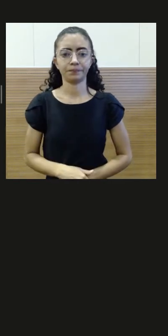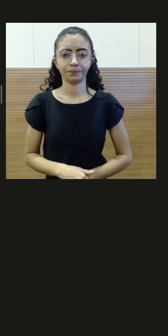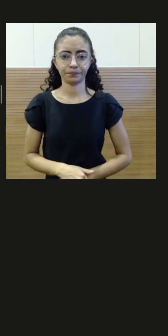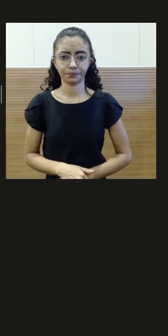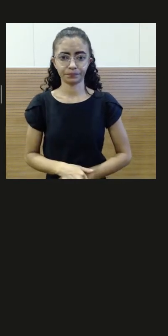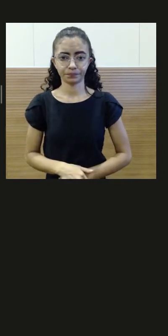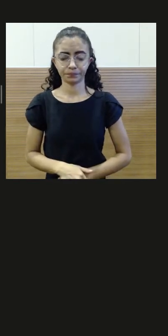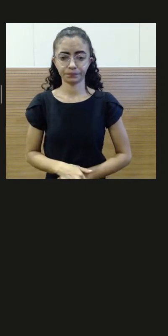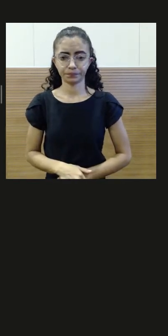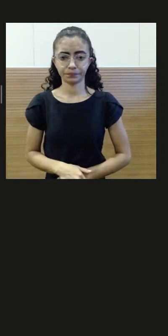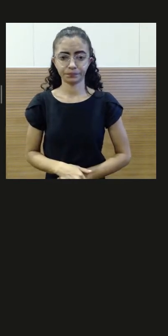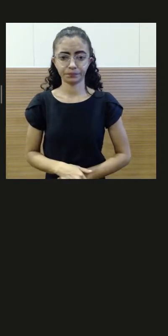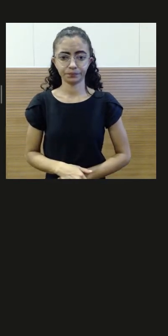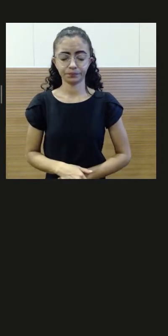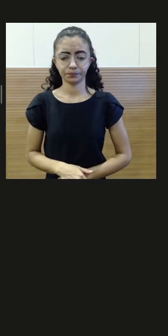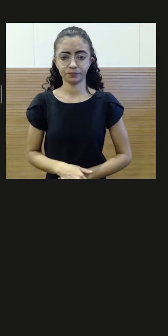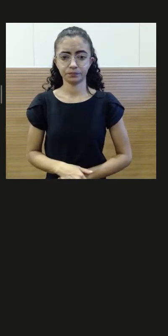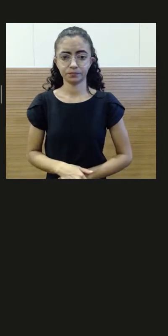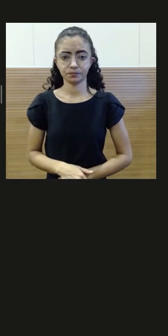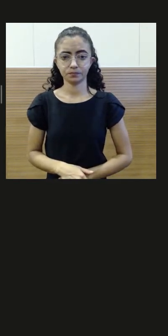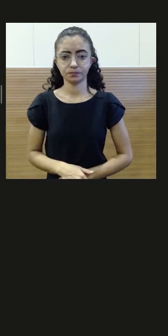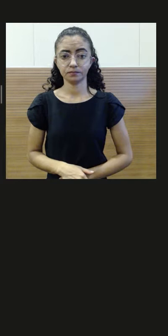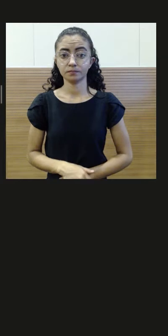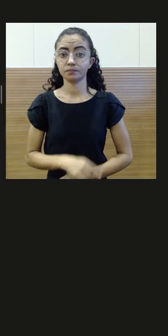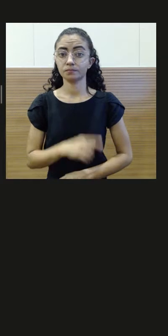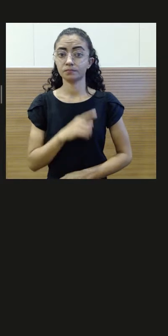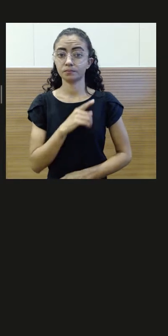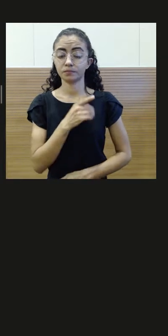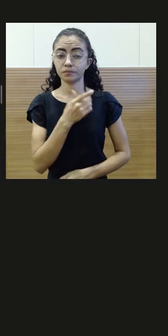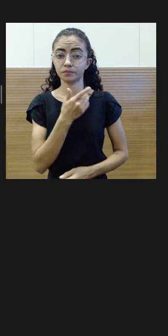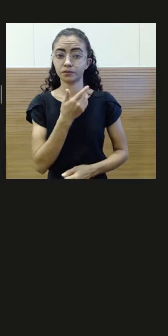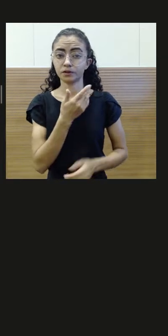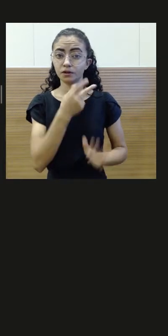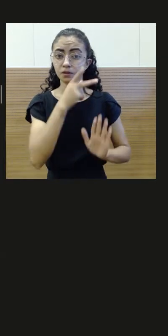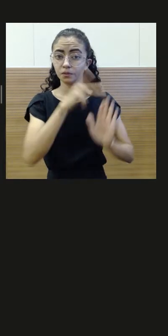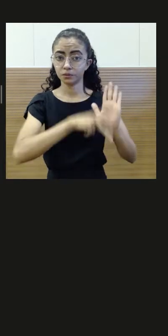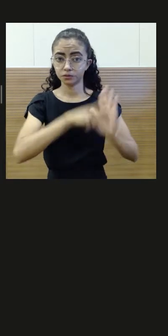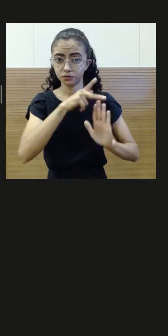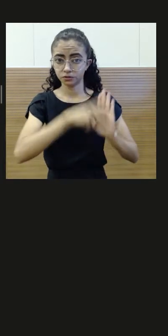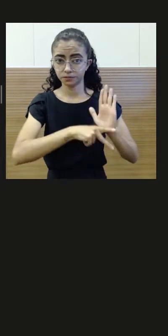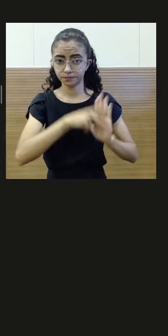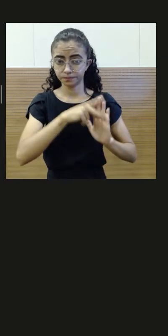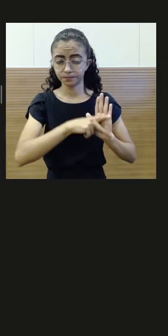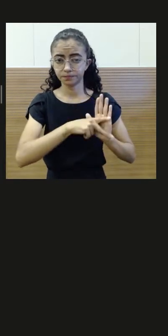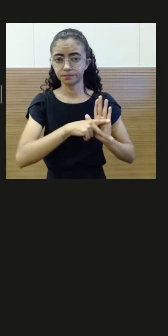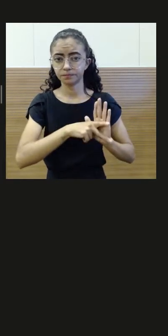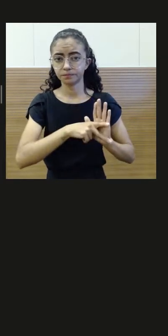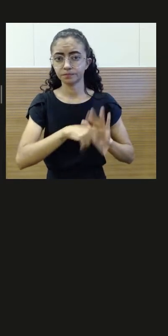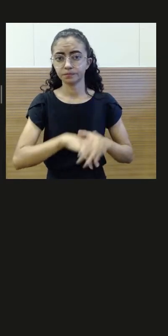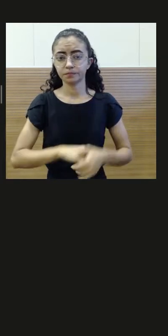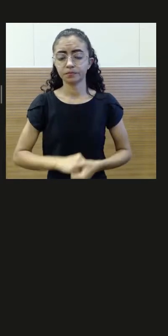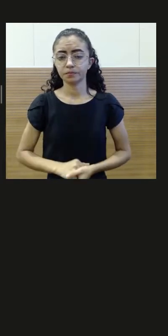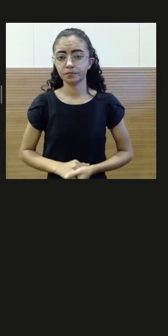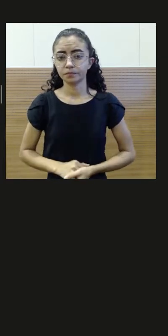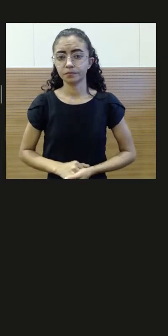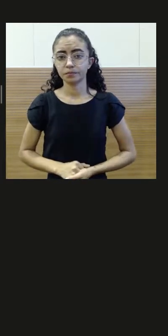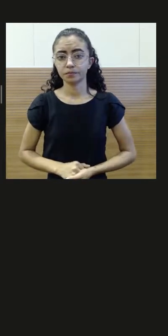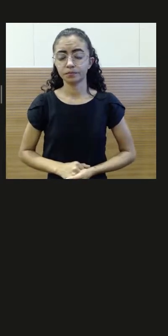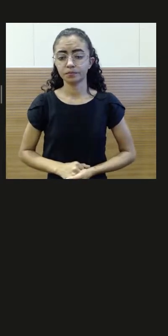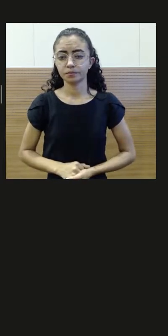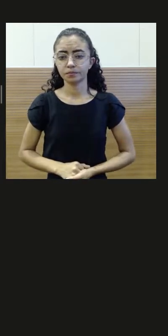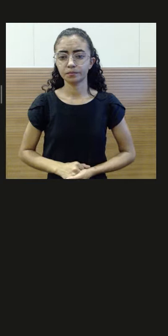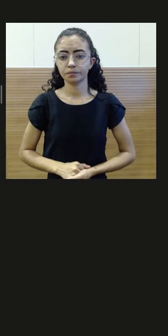The key product of the New Nutrition Science is the Gießen Declaration. The declaration states that nutrition is